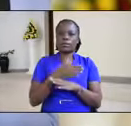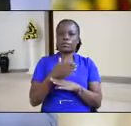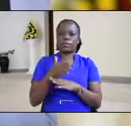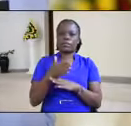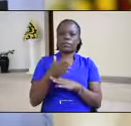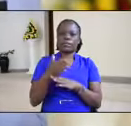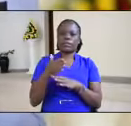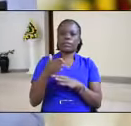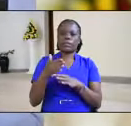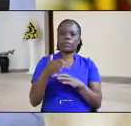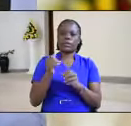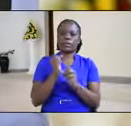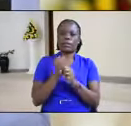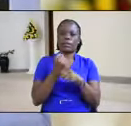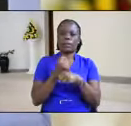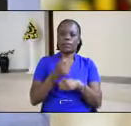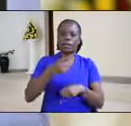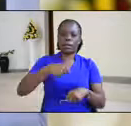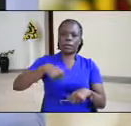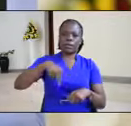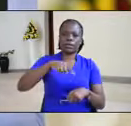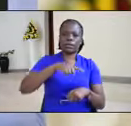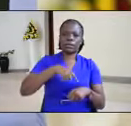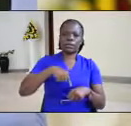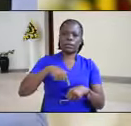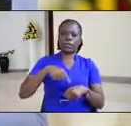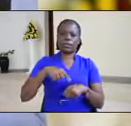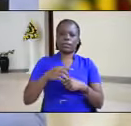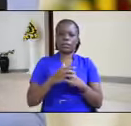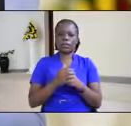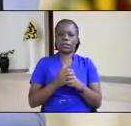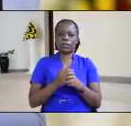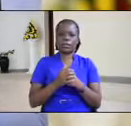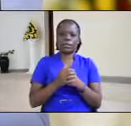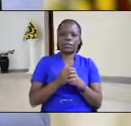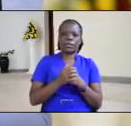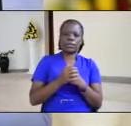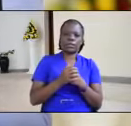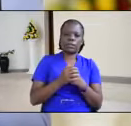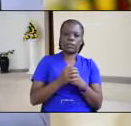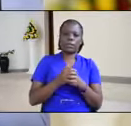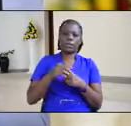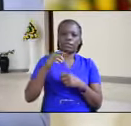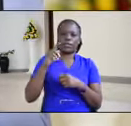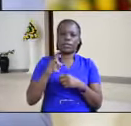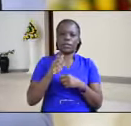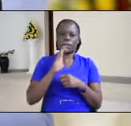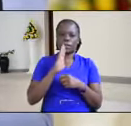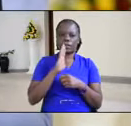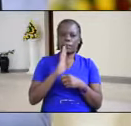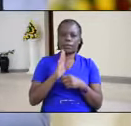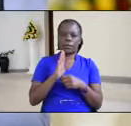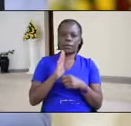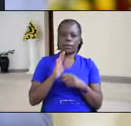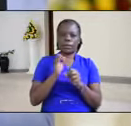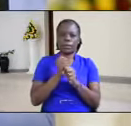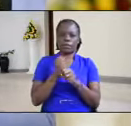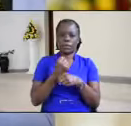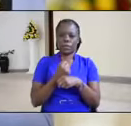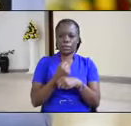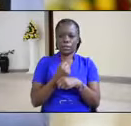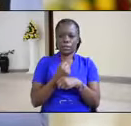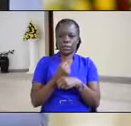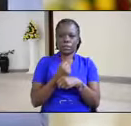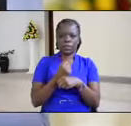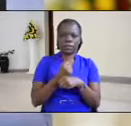Soon will the living here be tried. Shall we be fruit